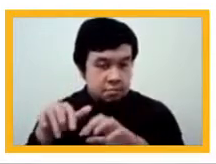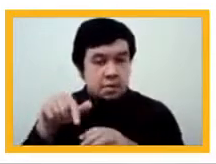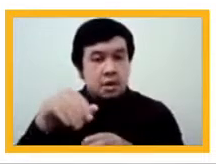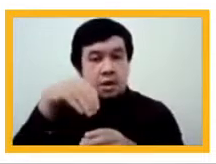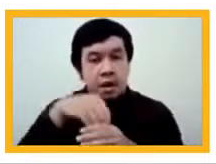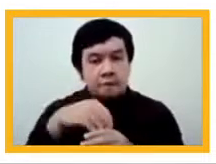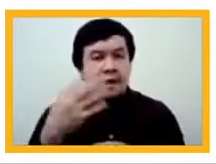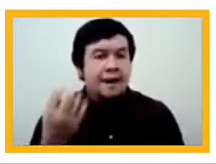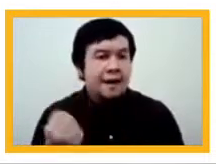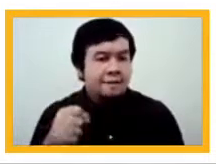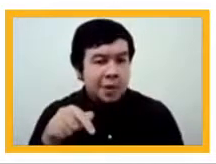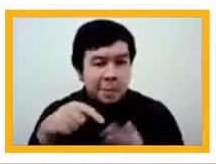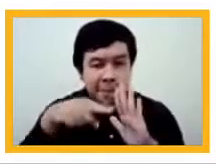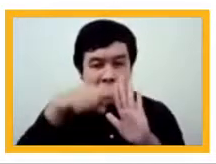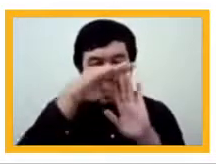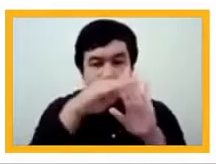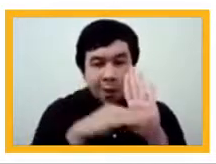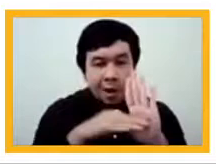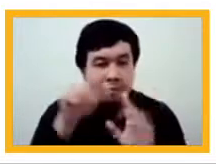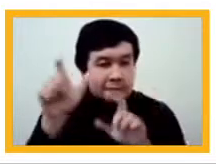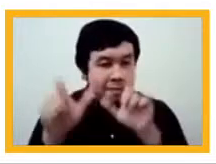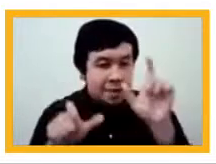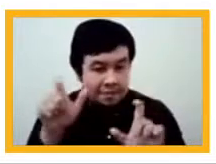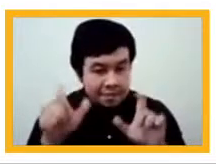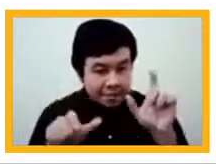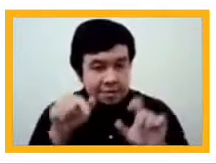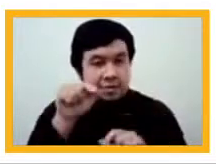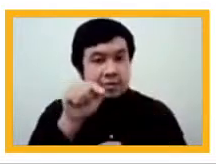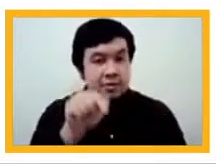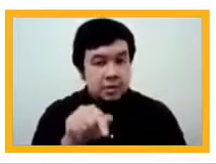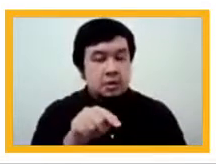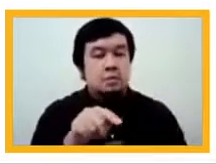and K-12 students also.